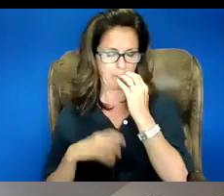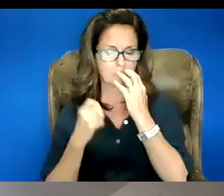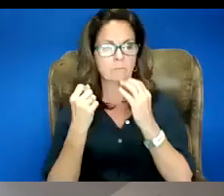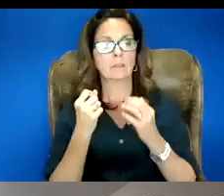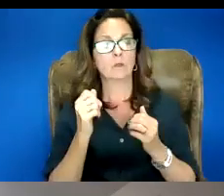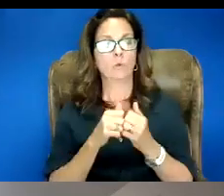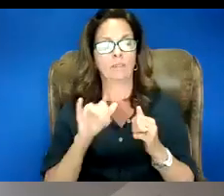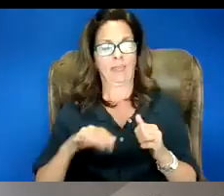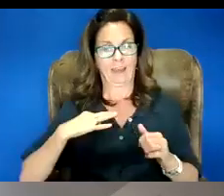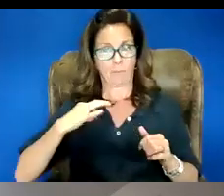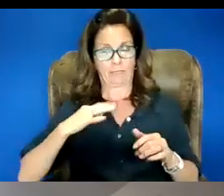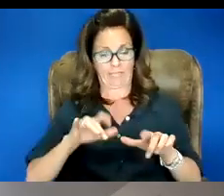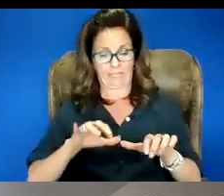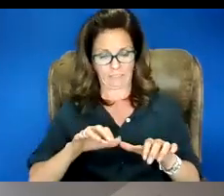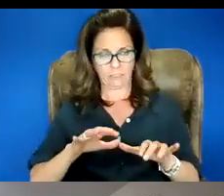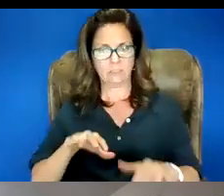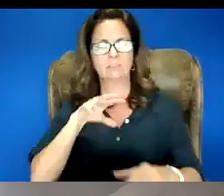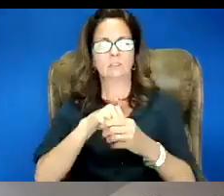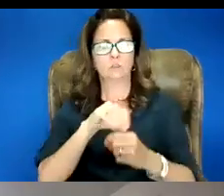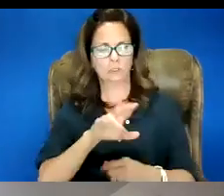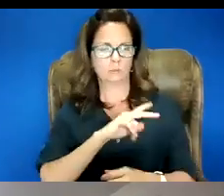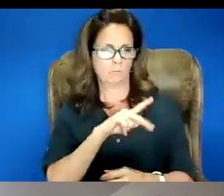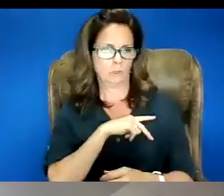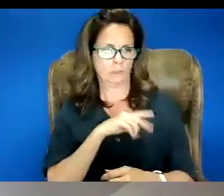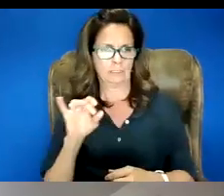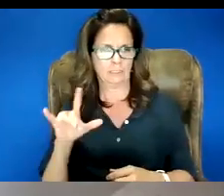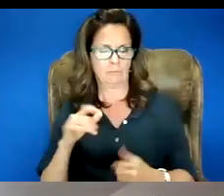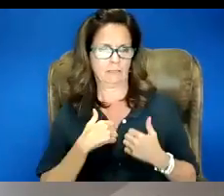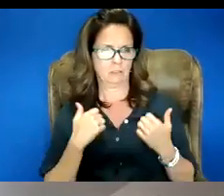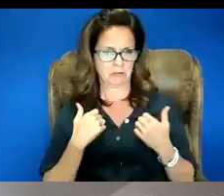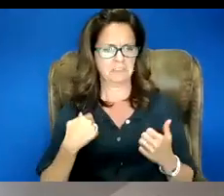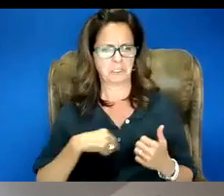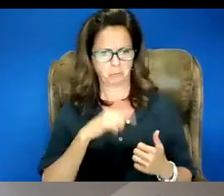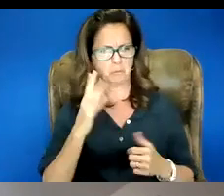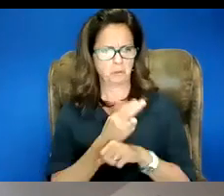just provide your personal email address, and we'll use that.